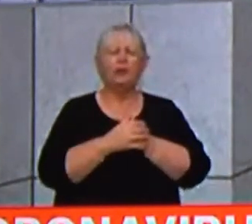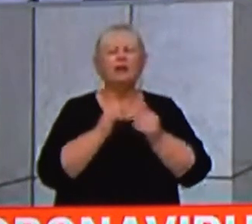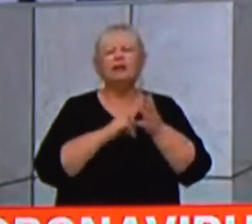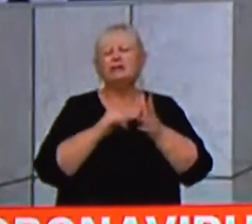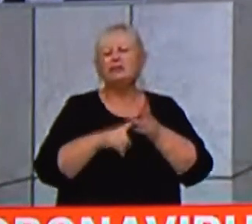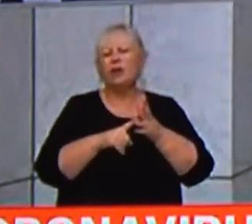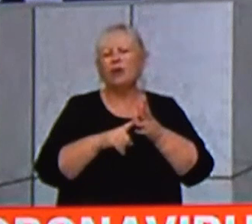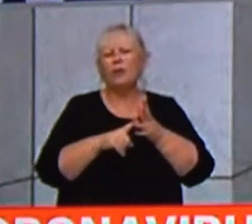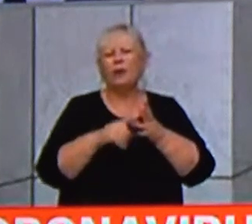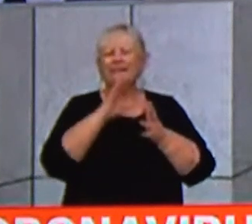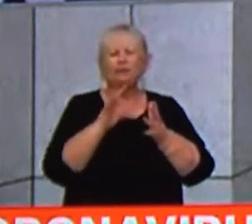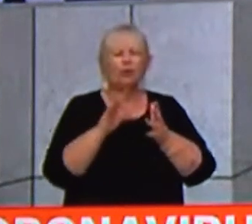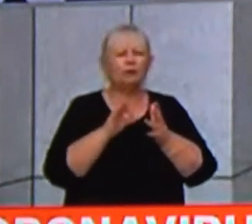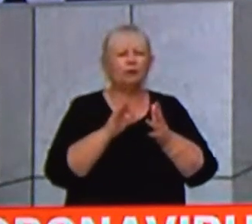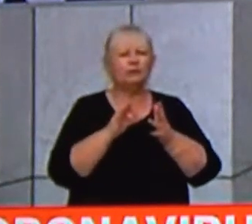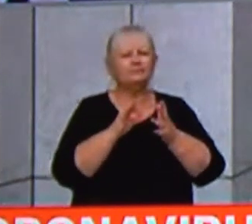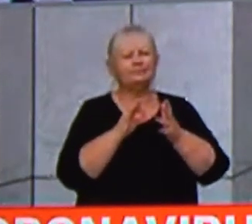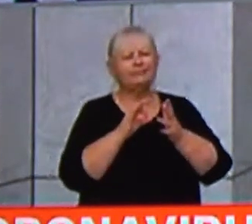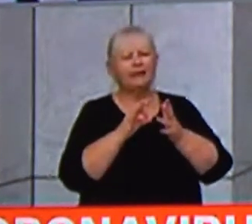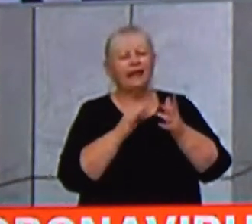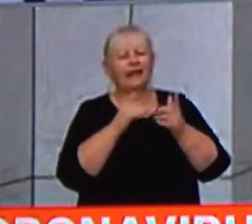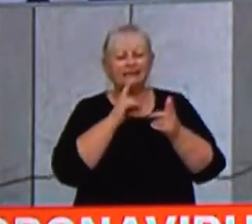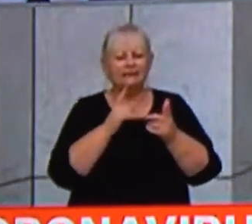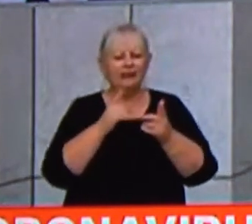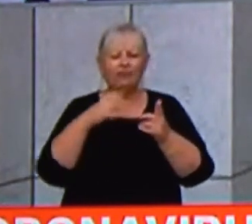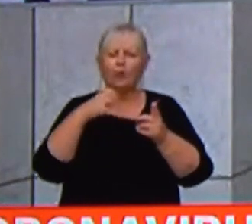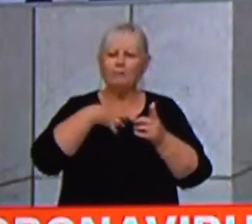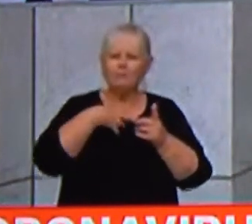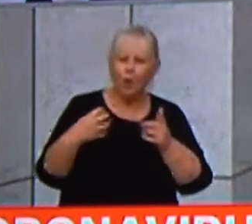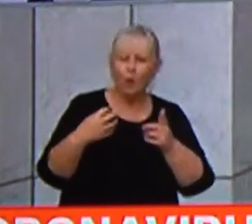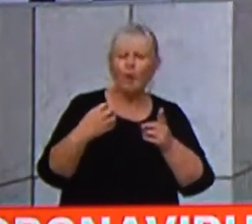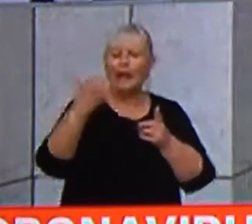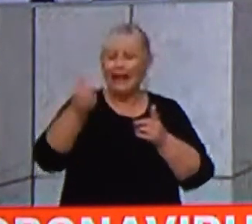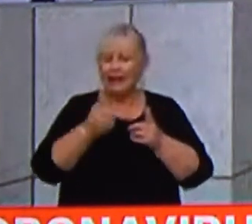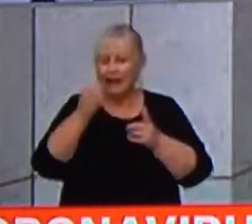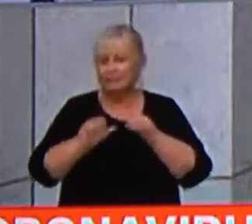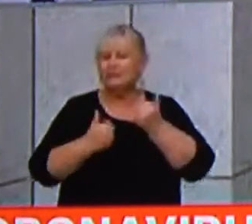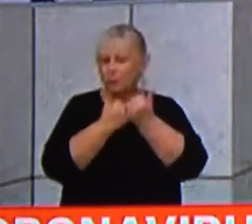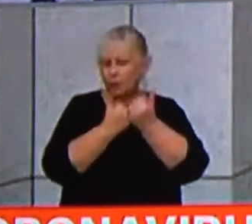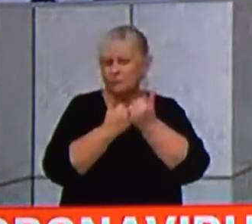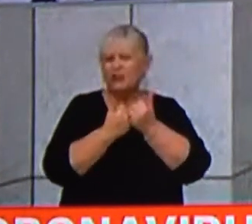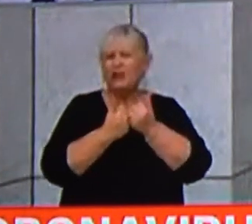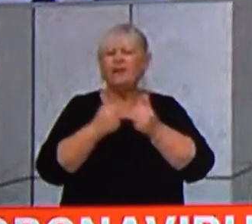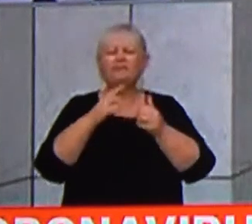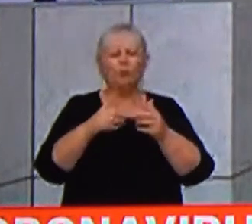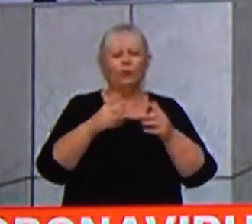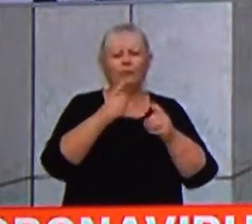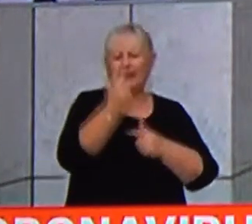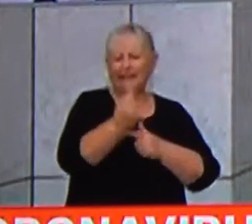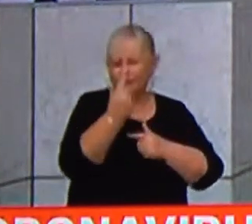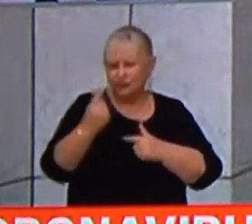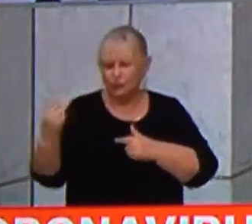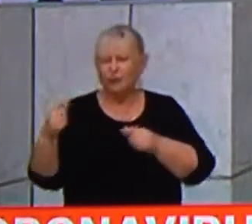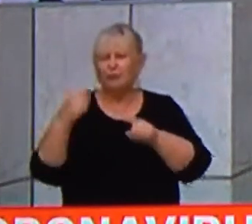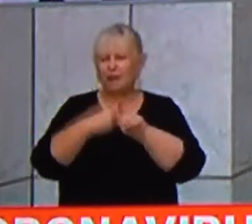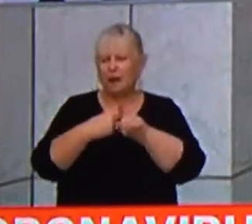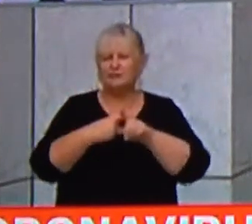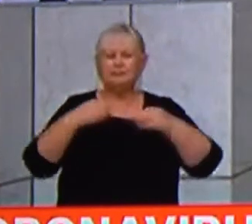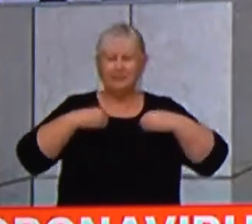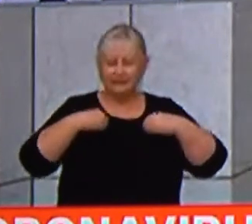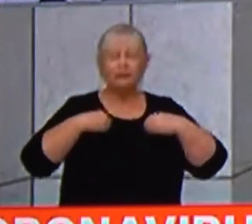this measure is being put in place. That's some $669 million. Getting health services